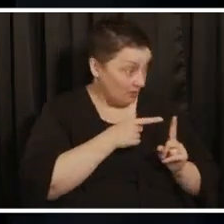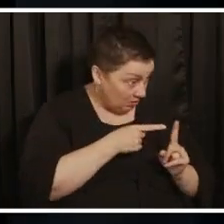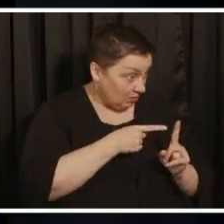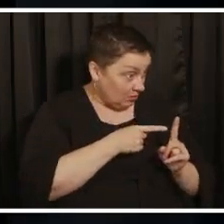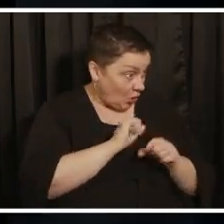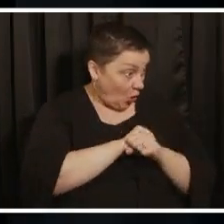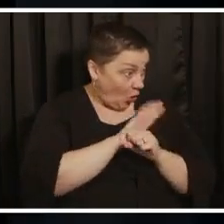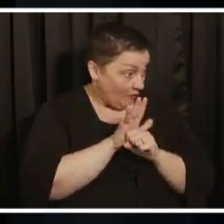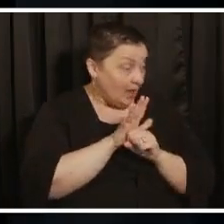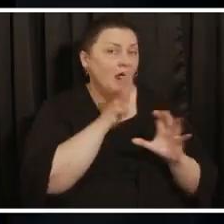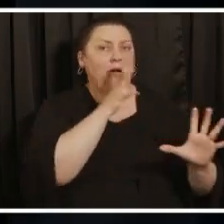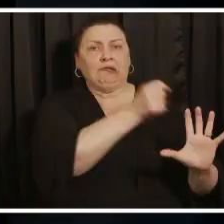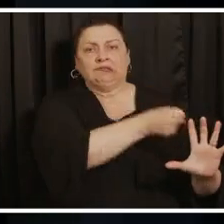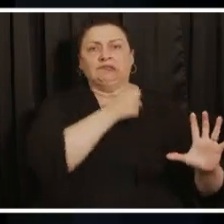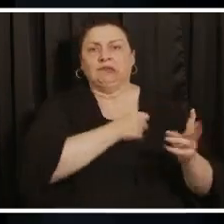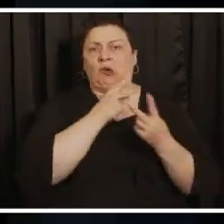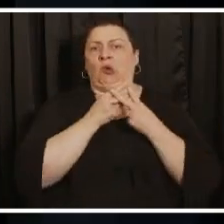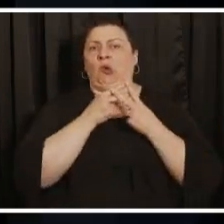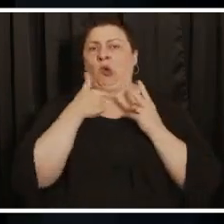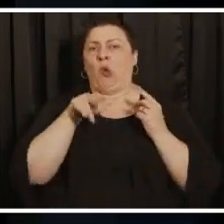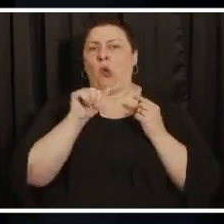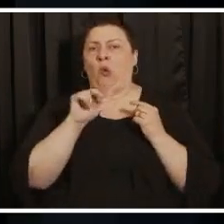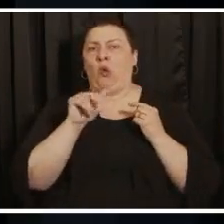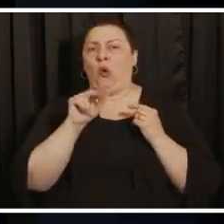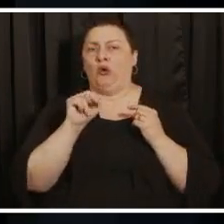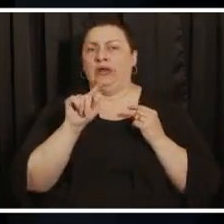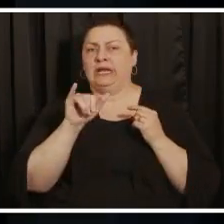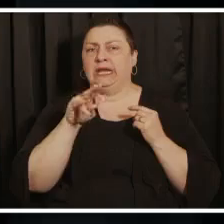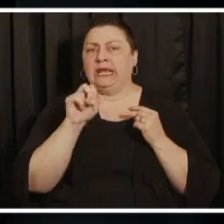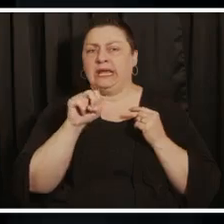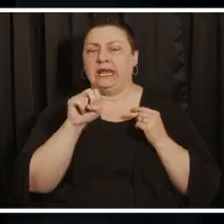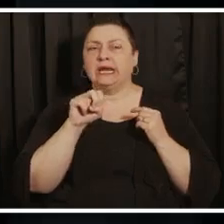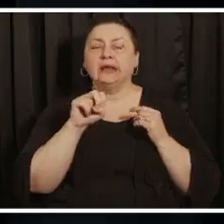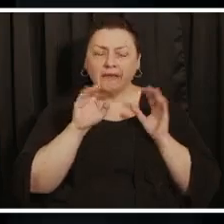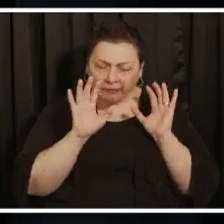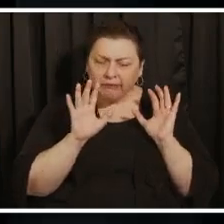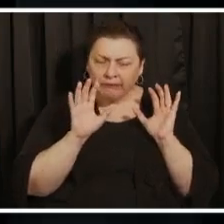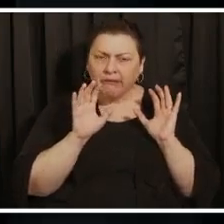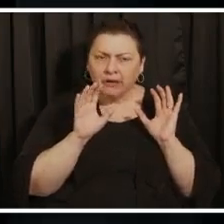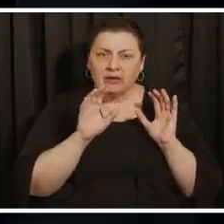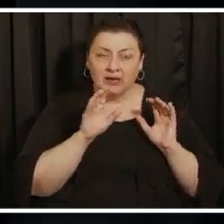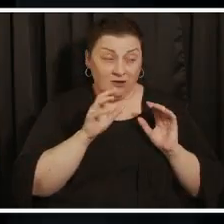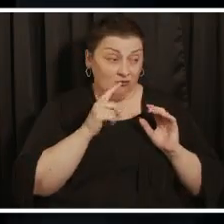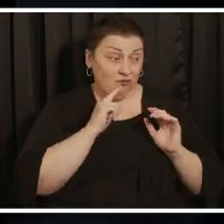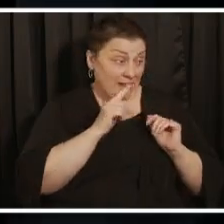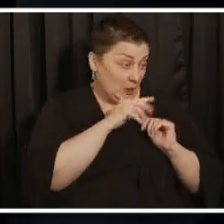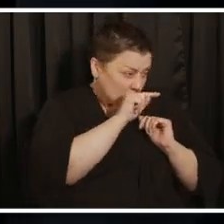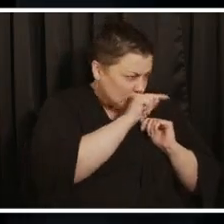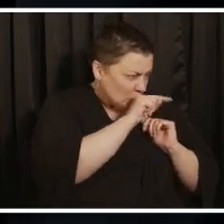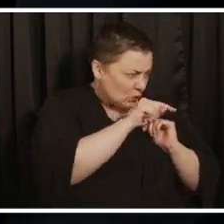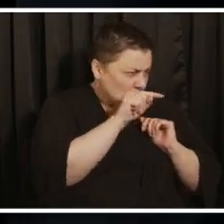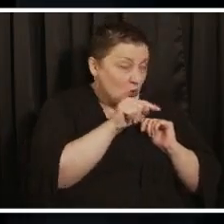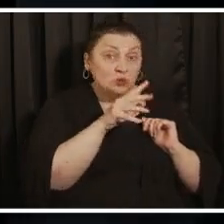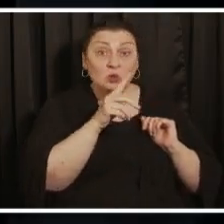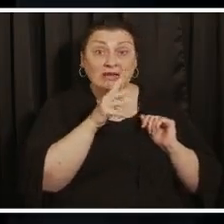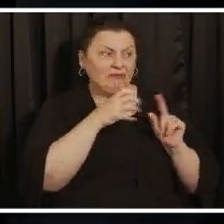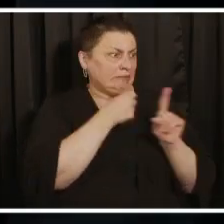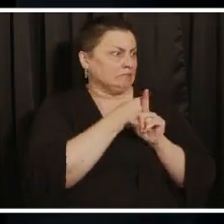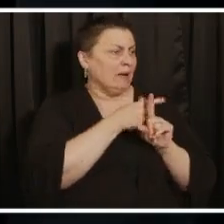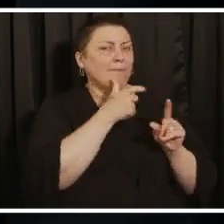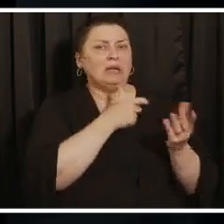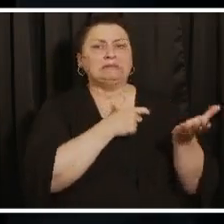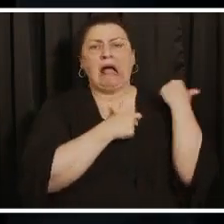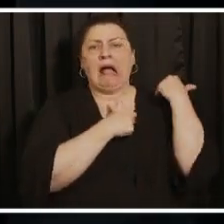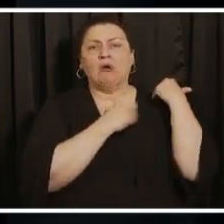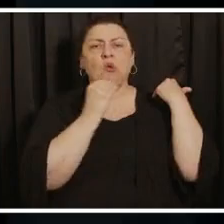keep in-person education, because they're a selective, targeted focus of people who have to stay out for maybe 10 days and then go back